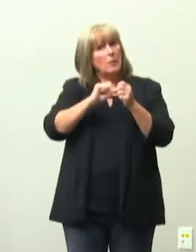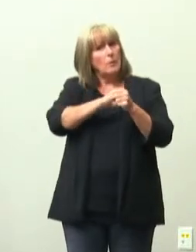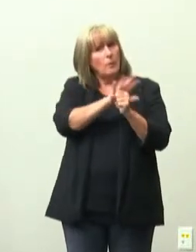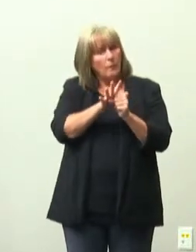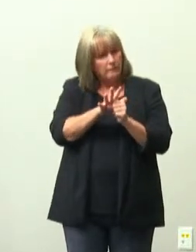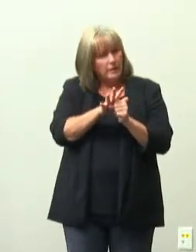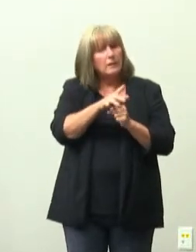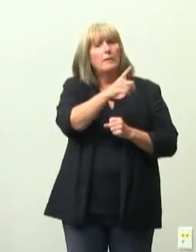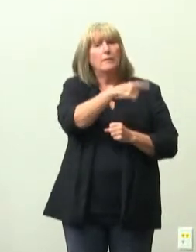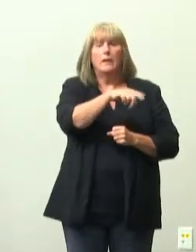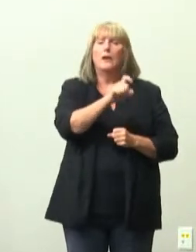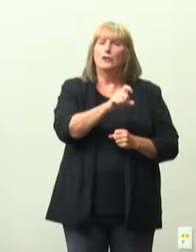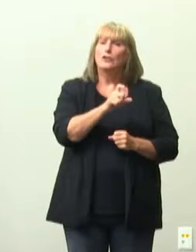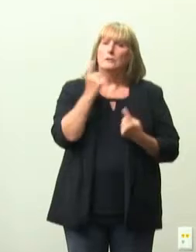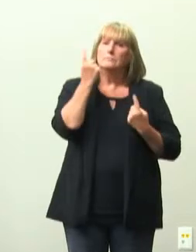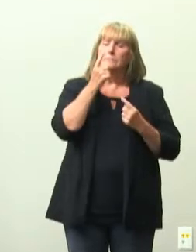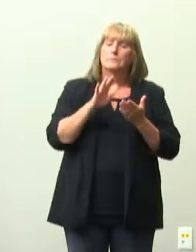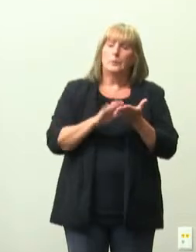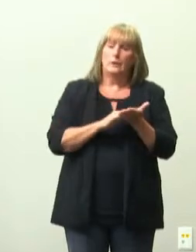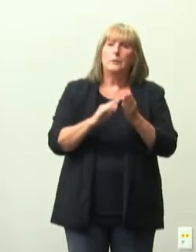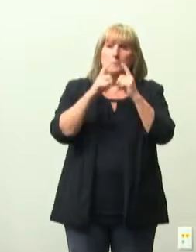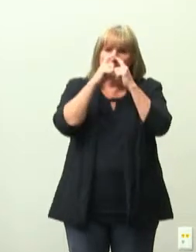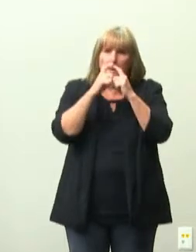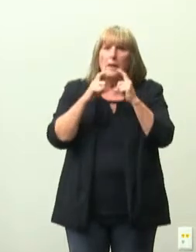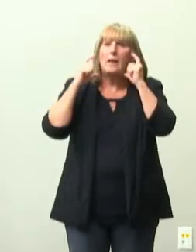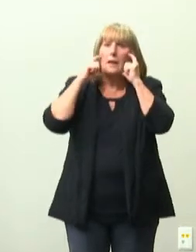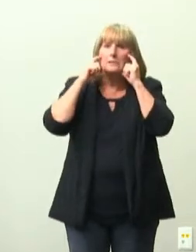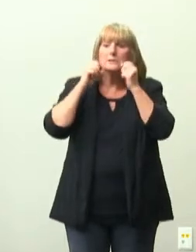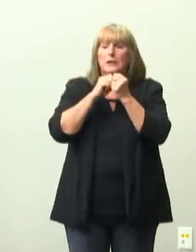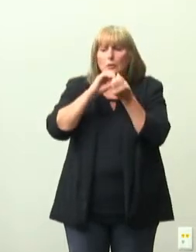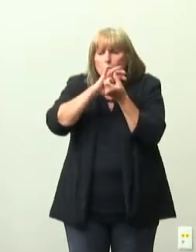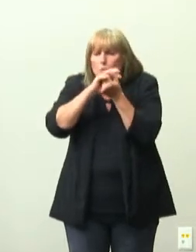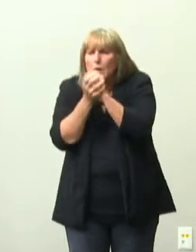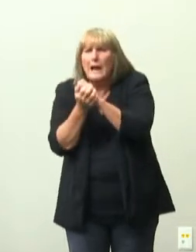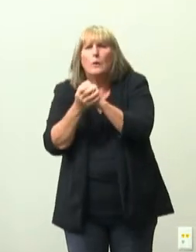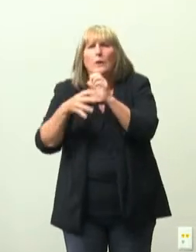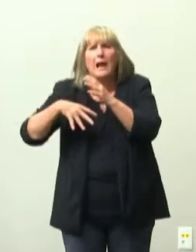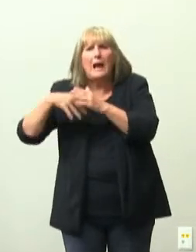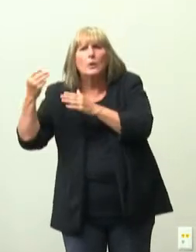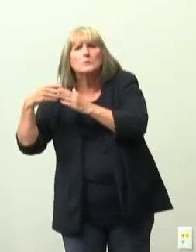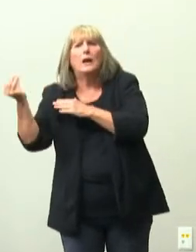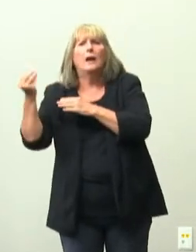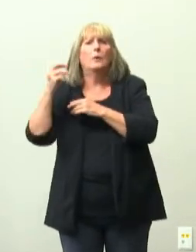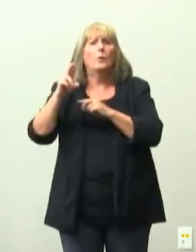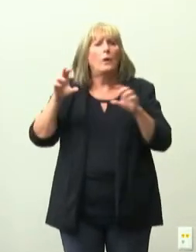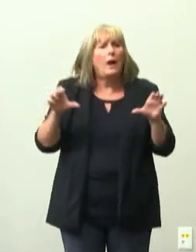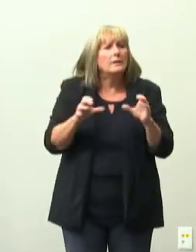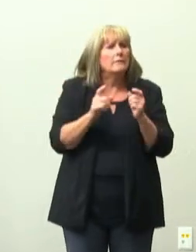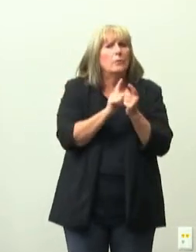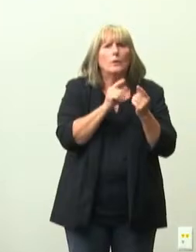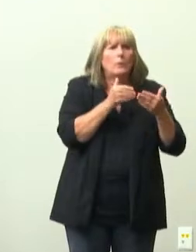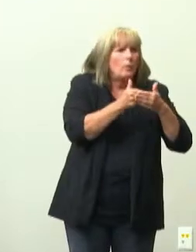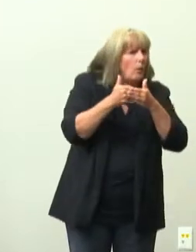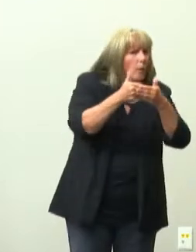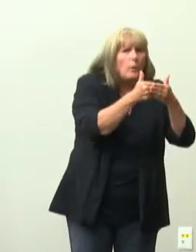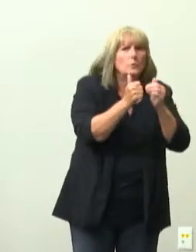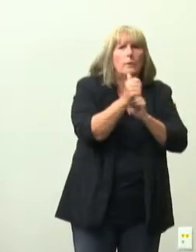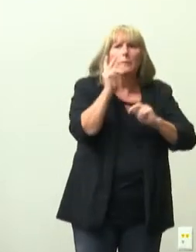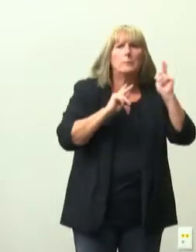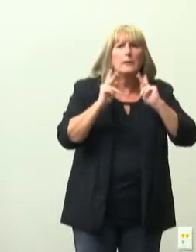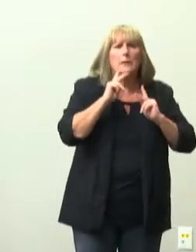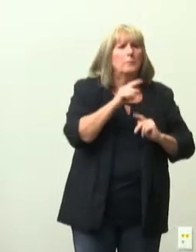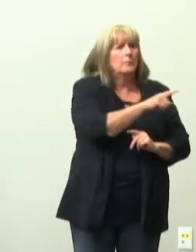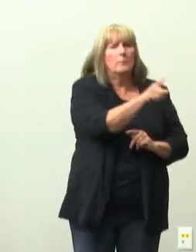also consider wearing a mask in crowded outdoor settings and for activities that have close contact with others who aren't